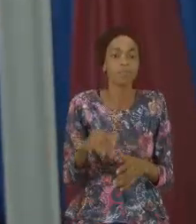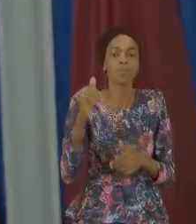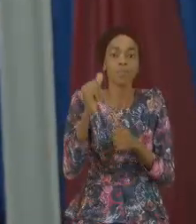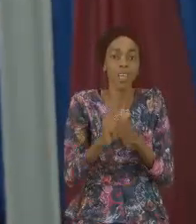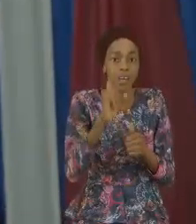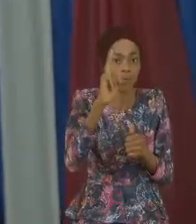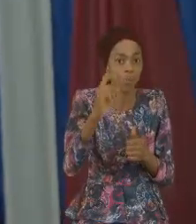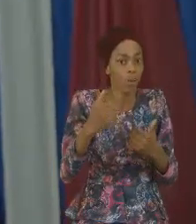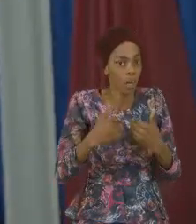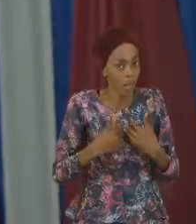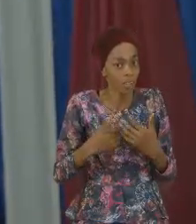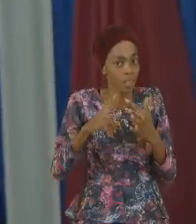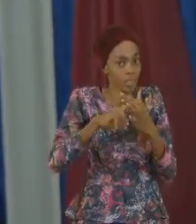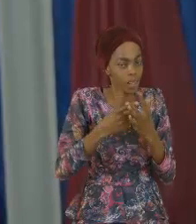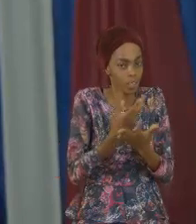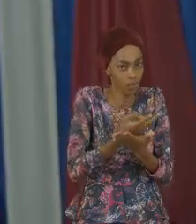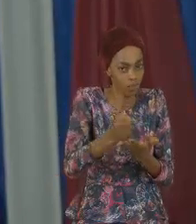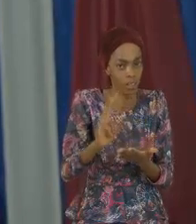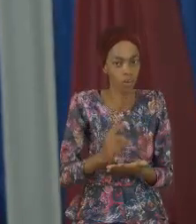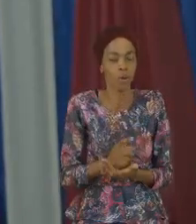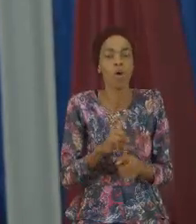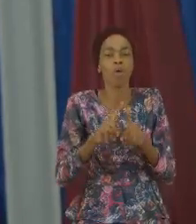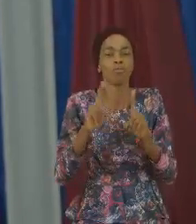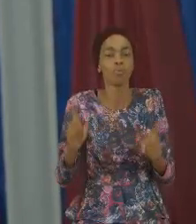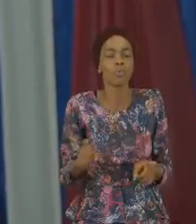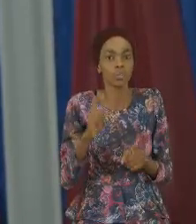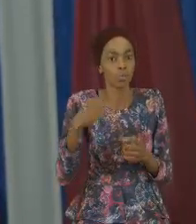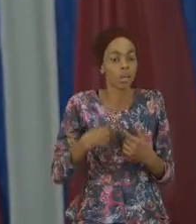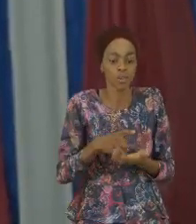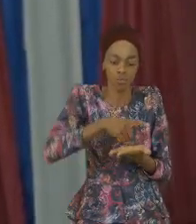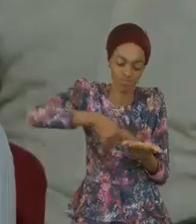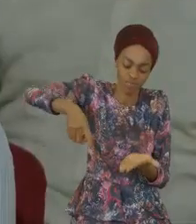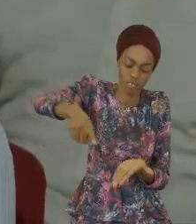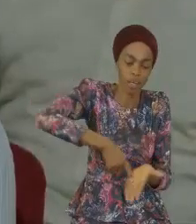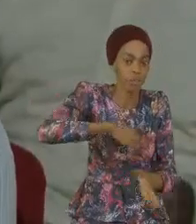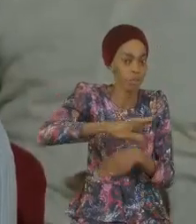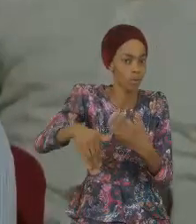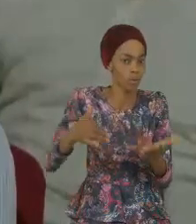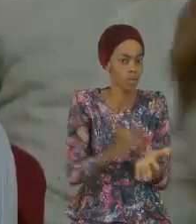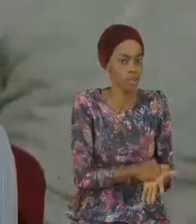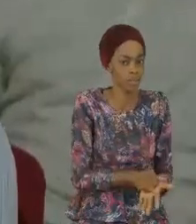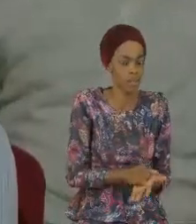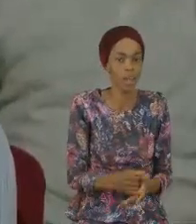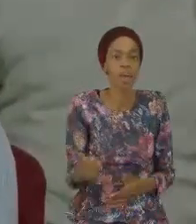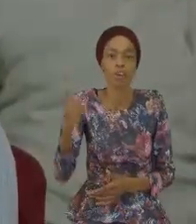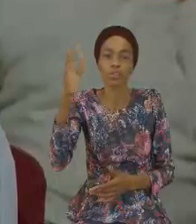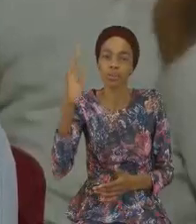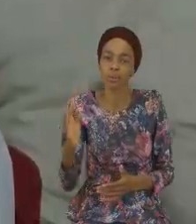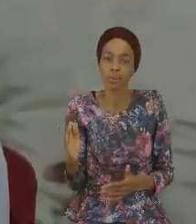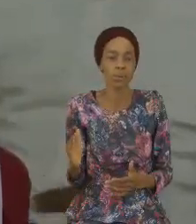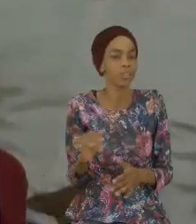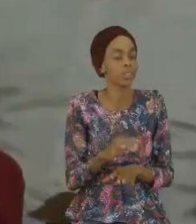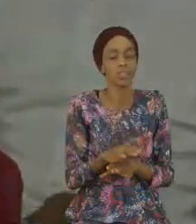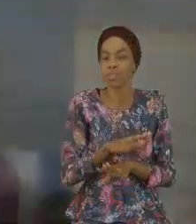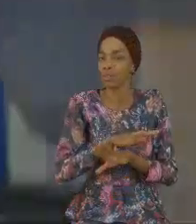has the initial failure. But we're going to cross over that hurdle. God doesn't